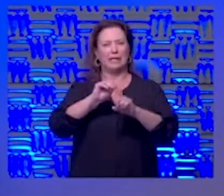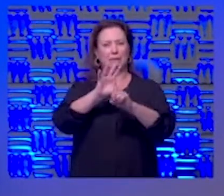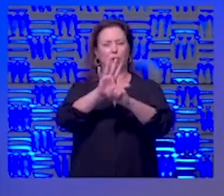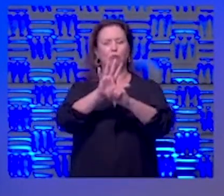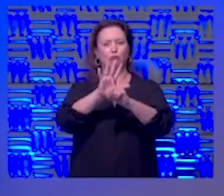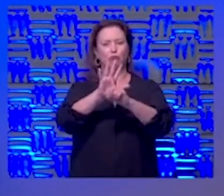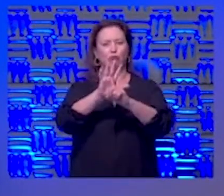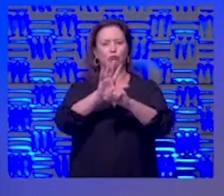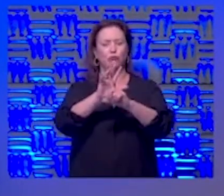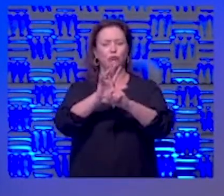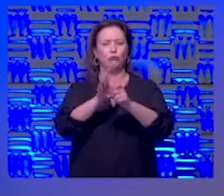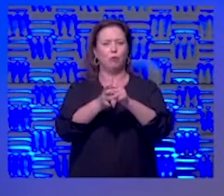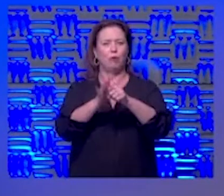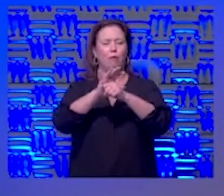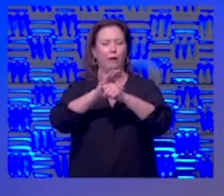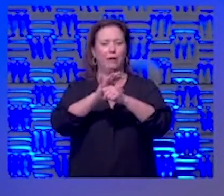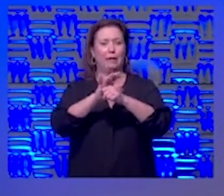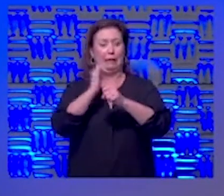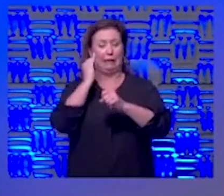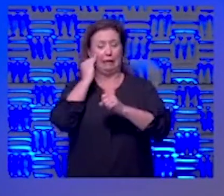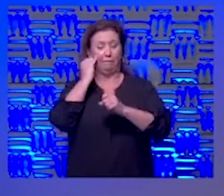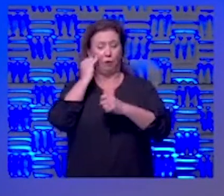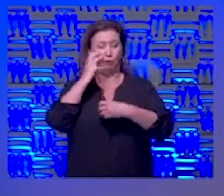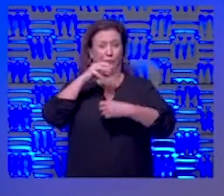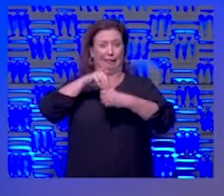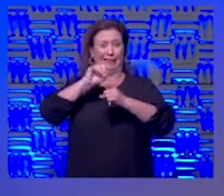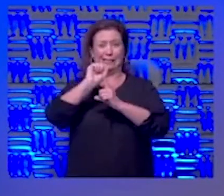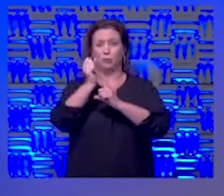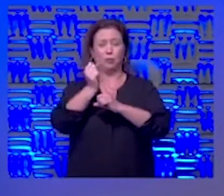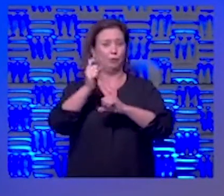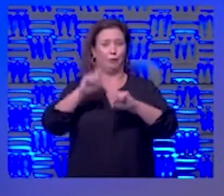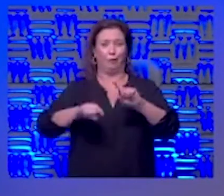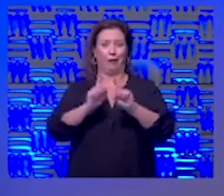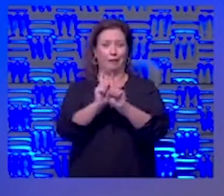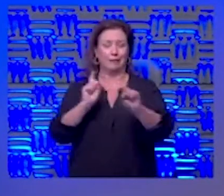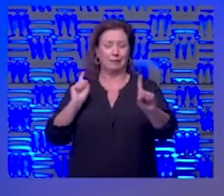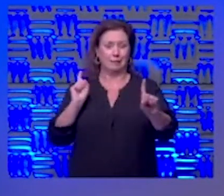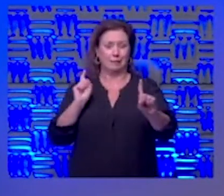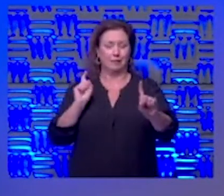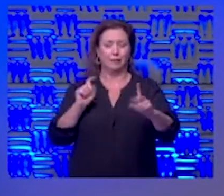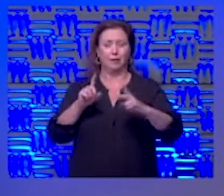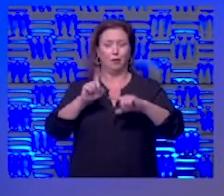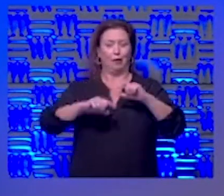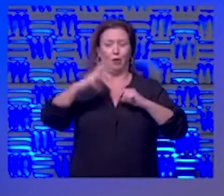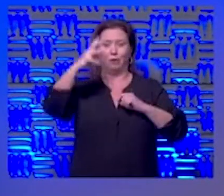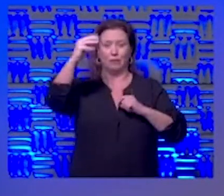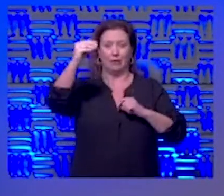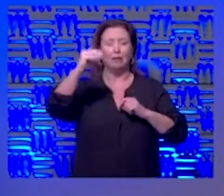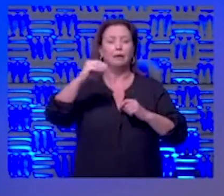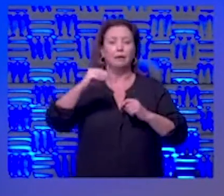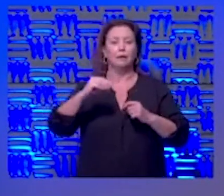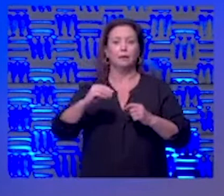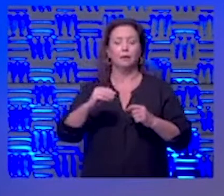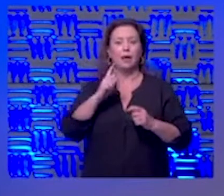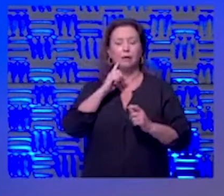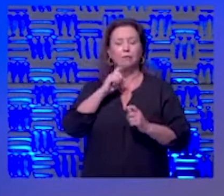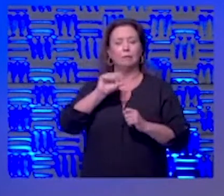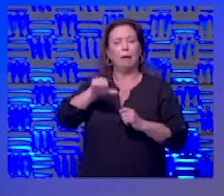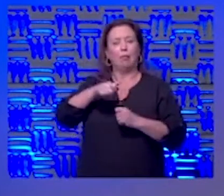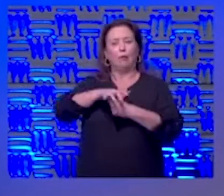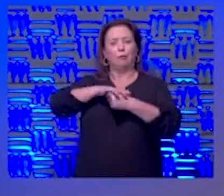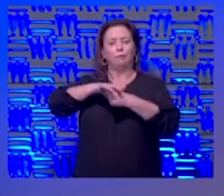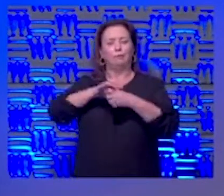exposure to the virus if you are in a situation where you can't physically distance, where you can't be outside, where you're in other